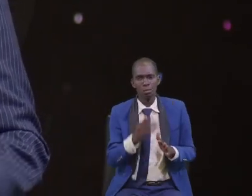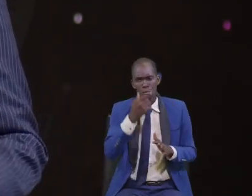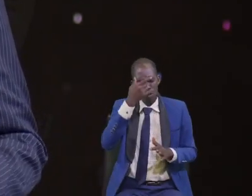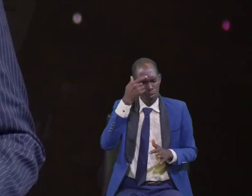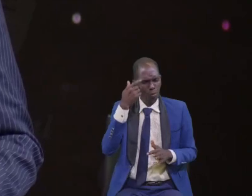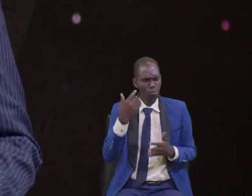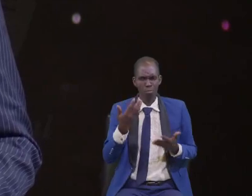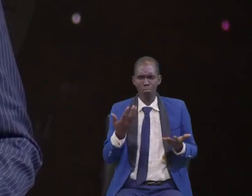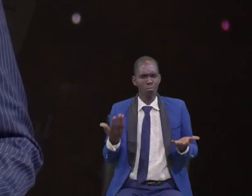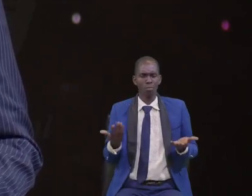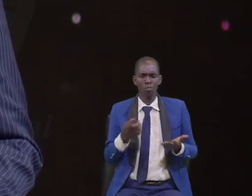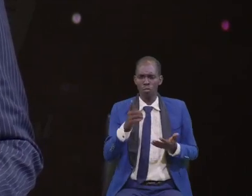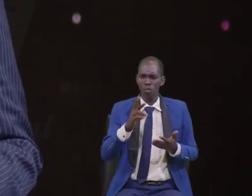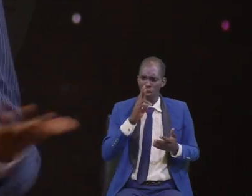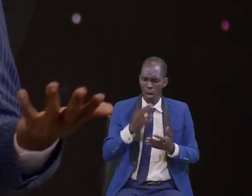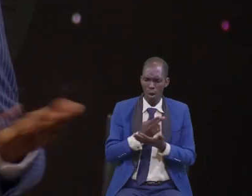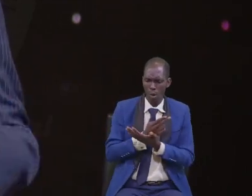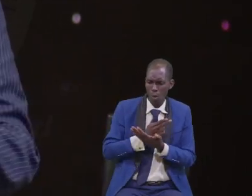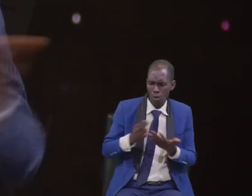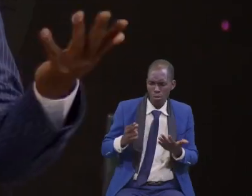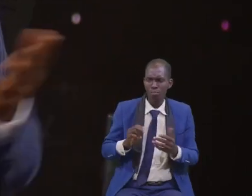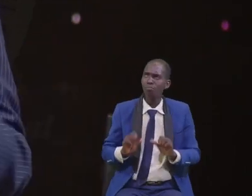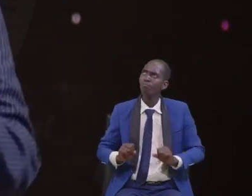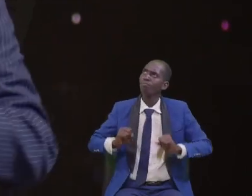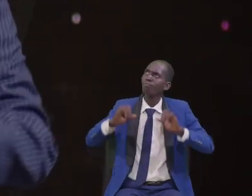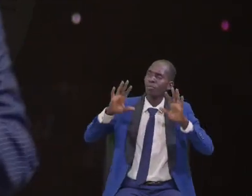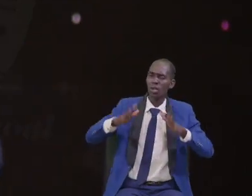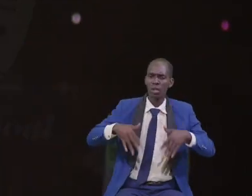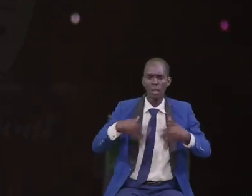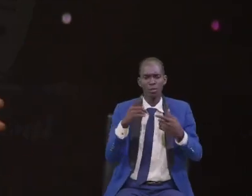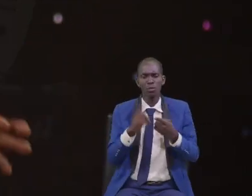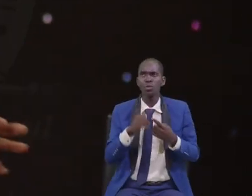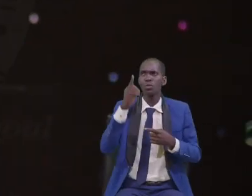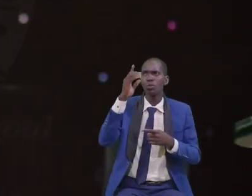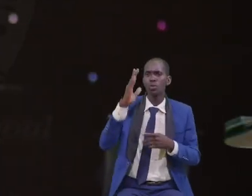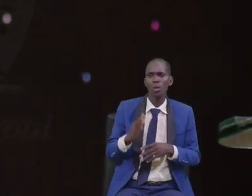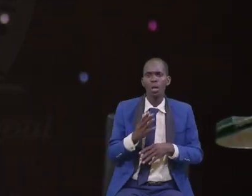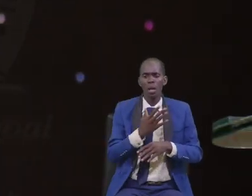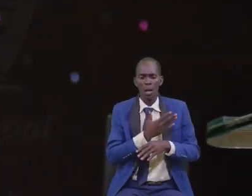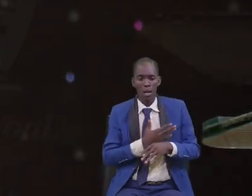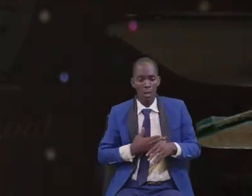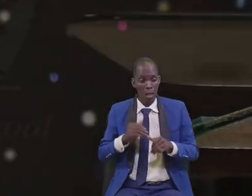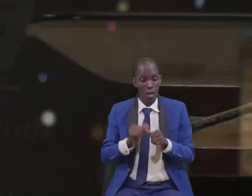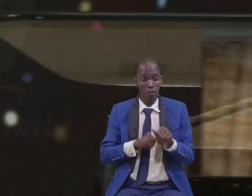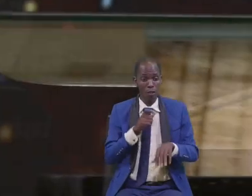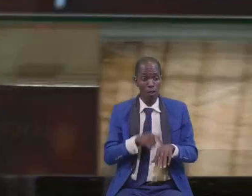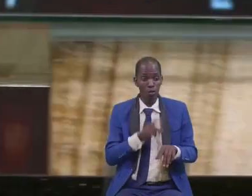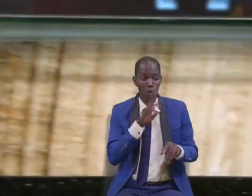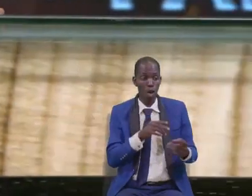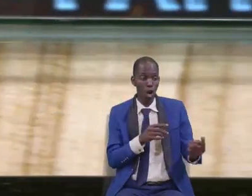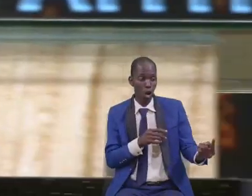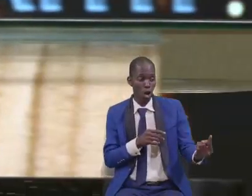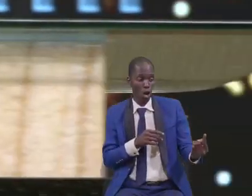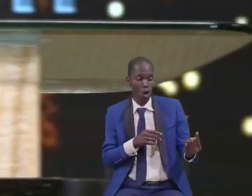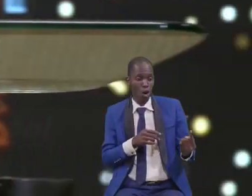living for God and you are committed to God and you are doing everything you ought to do. And anytime they are coming to show that they are not happy, they are